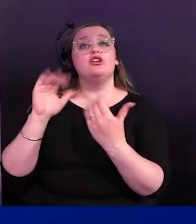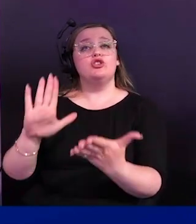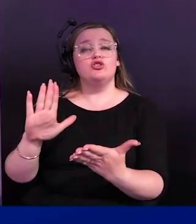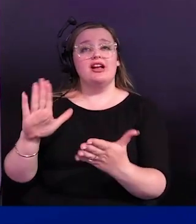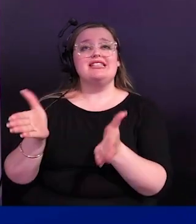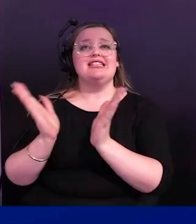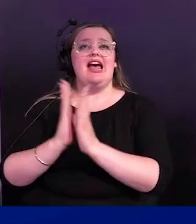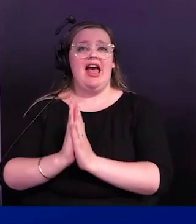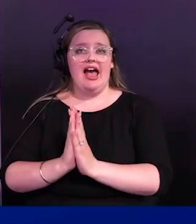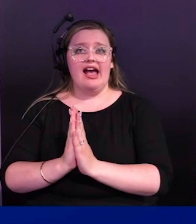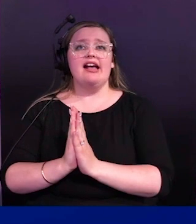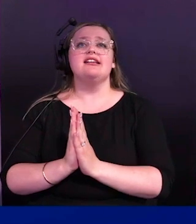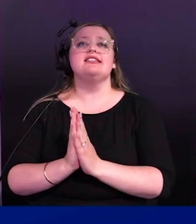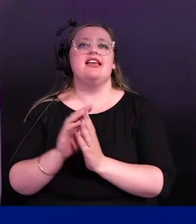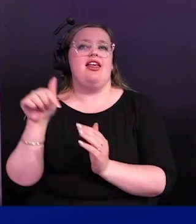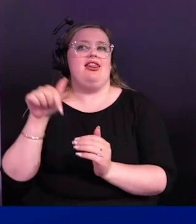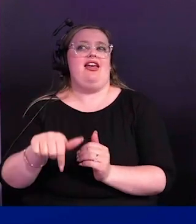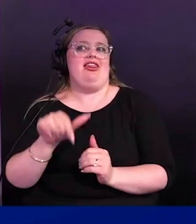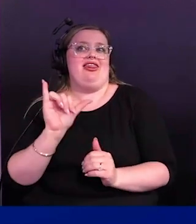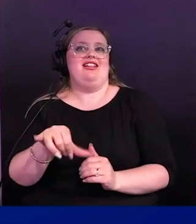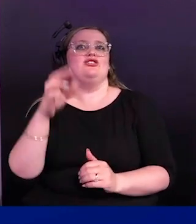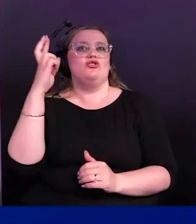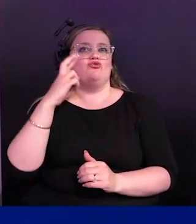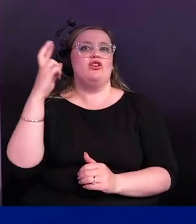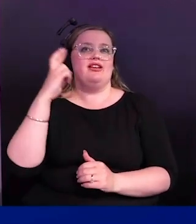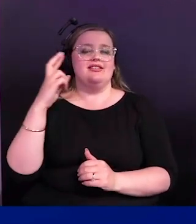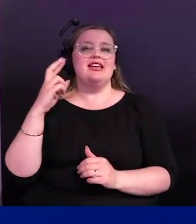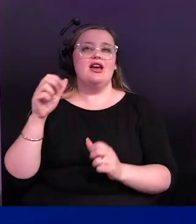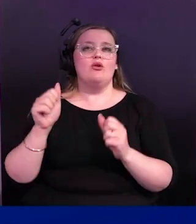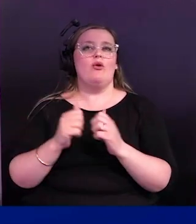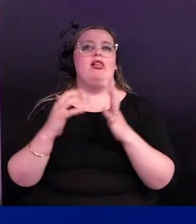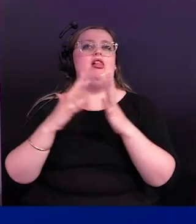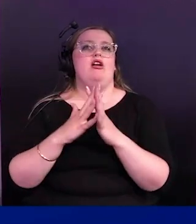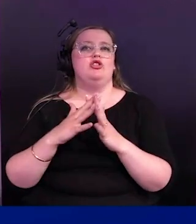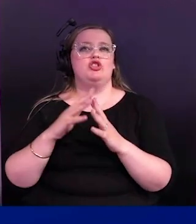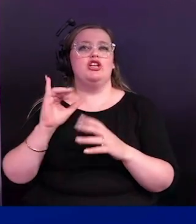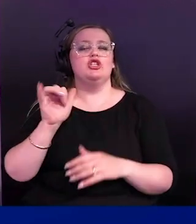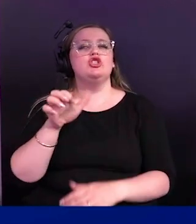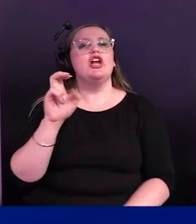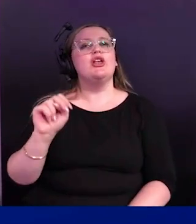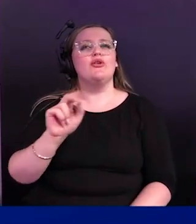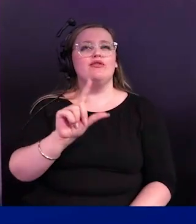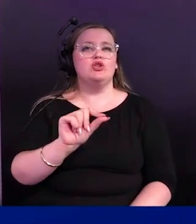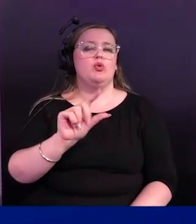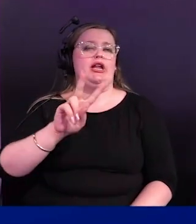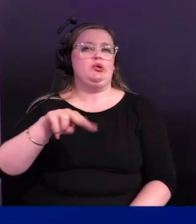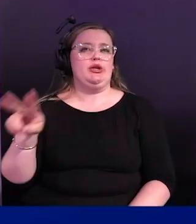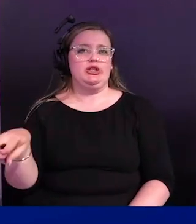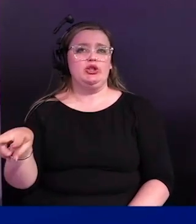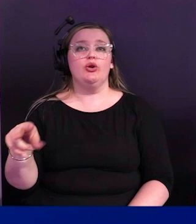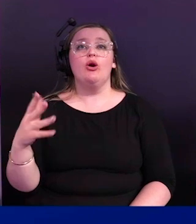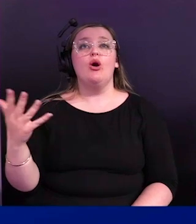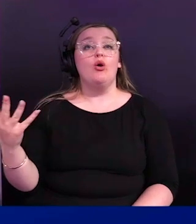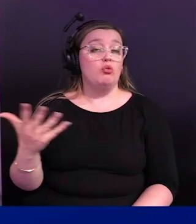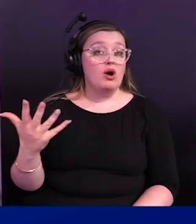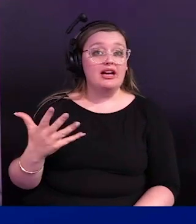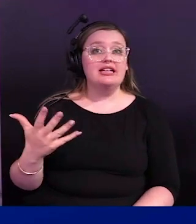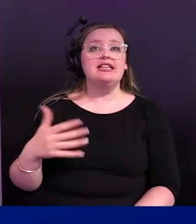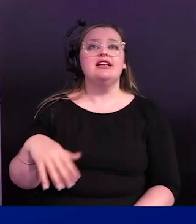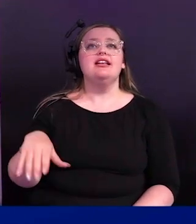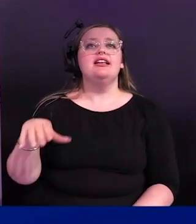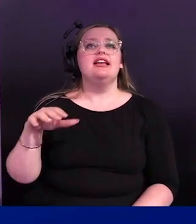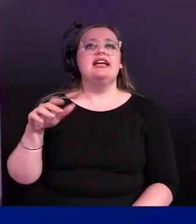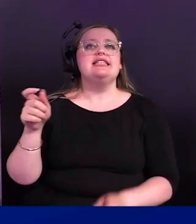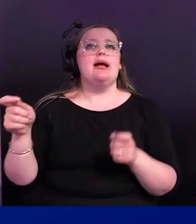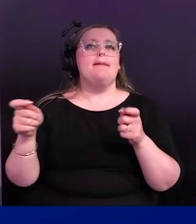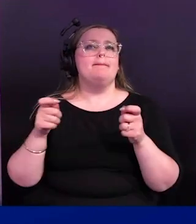we created CloudTrail Lake, and we launched it in January of 2022. What is it? It's a